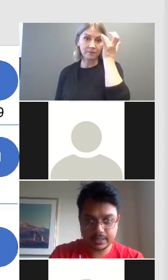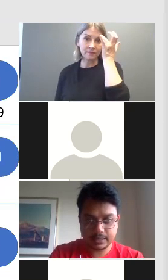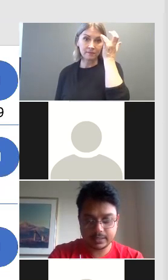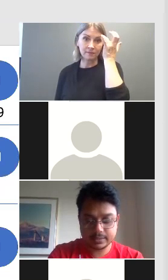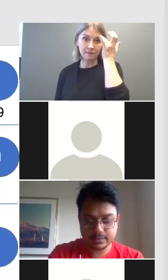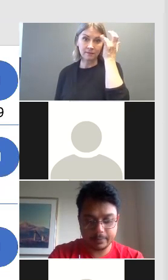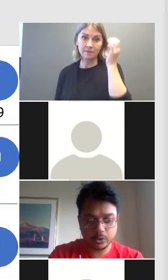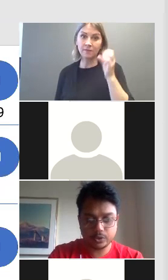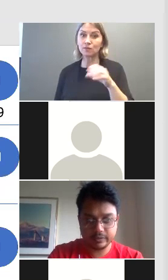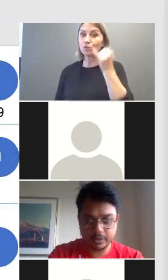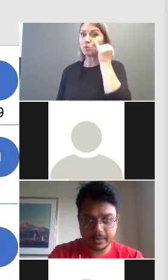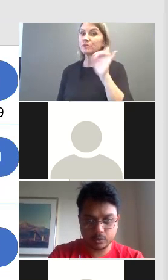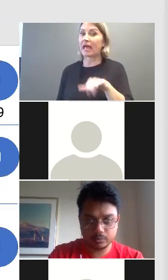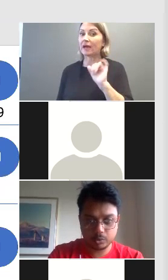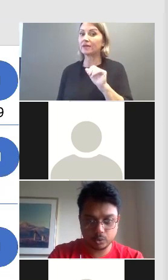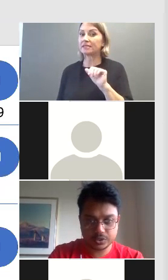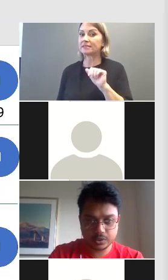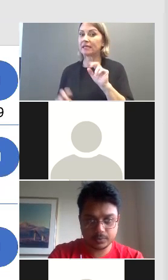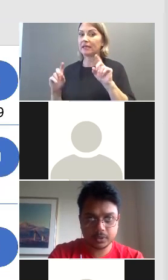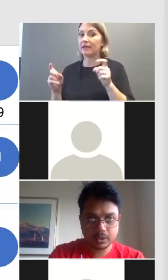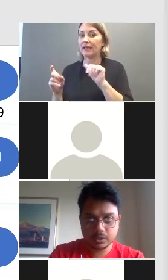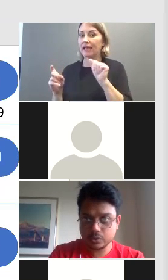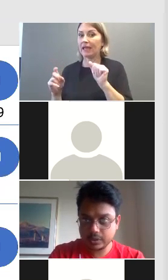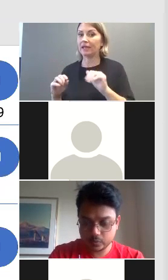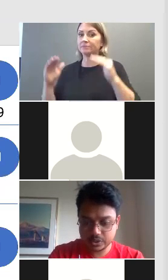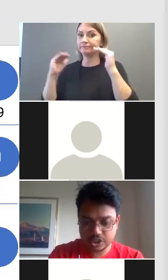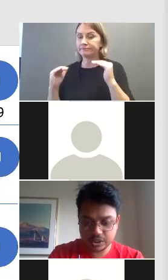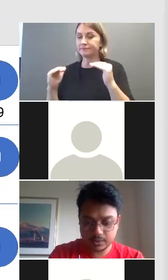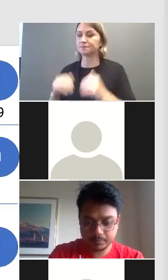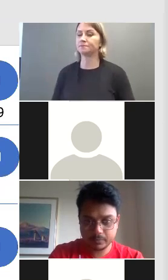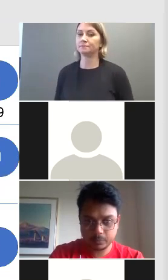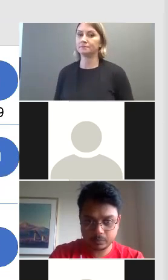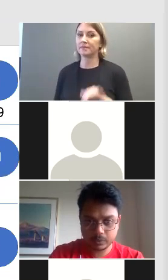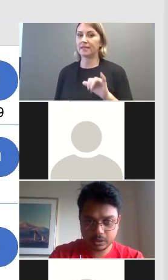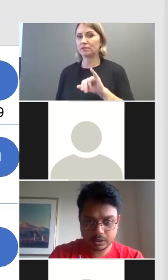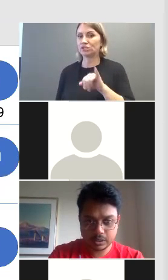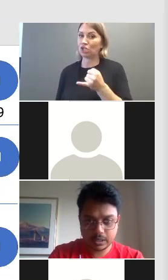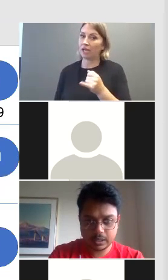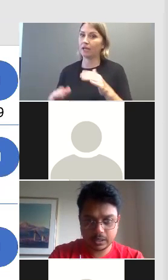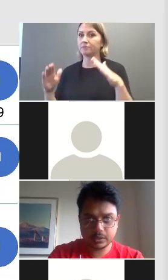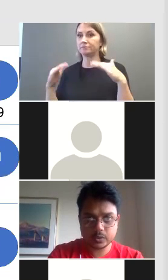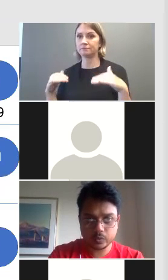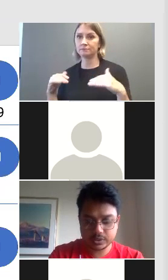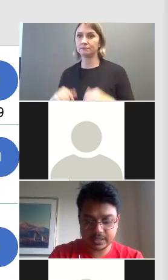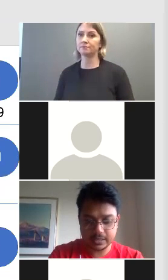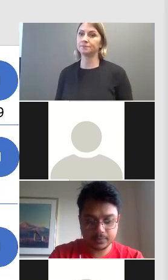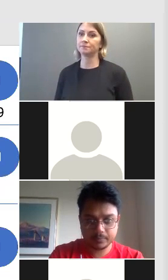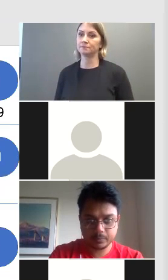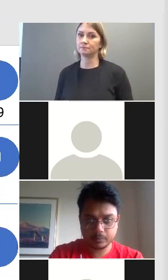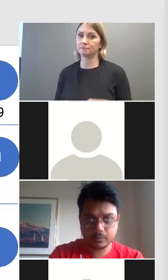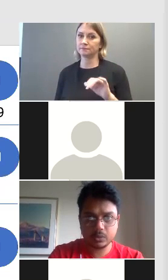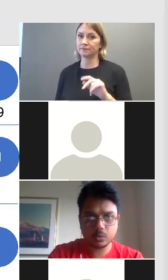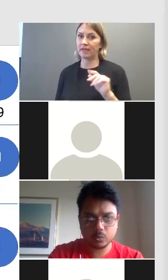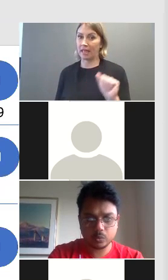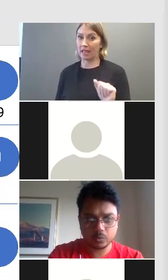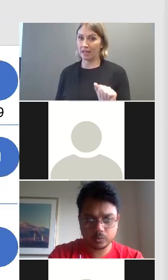Let's say that this, I'm going to revert back to nodes here. So this was J, and this was A.